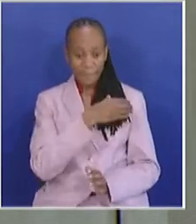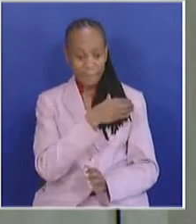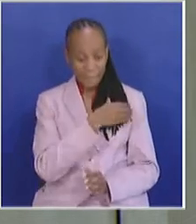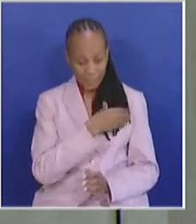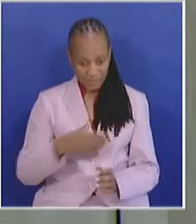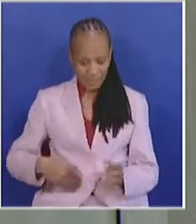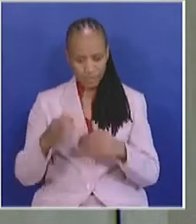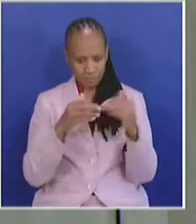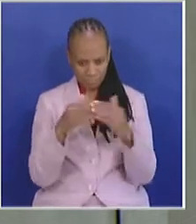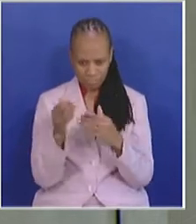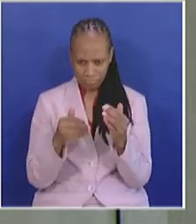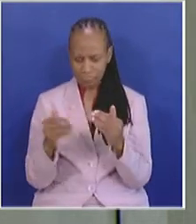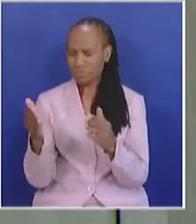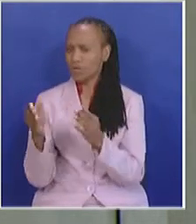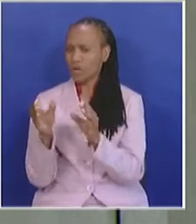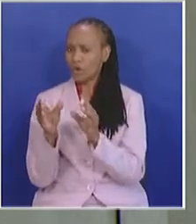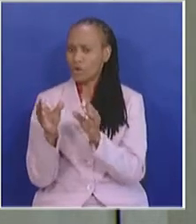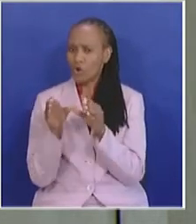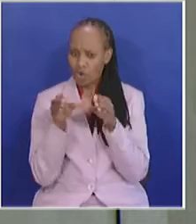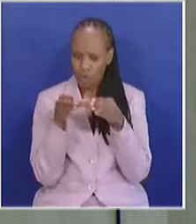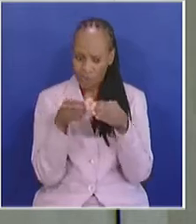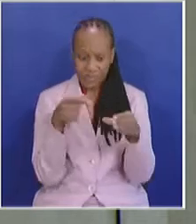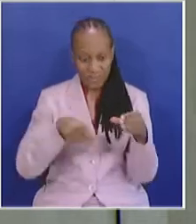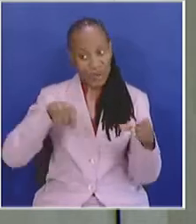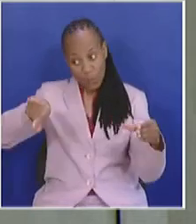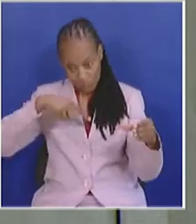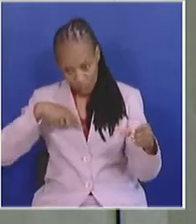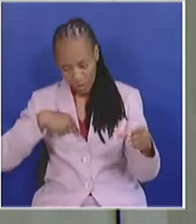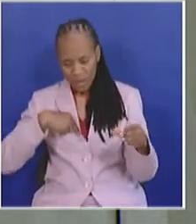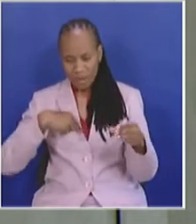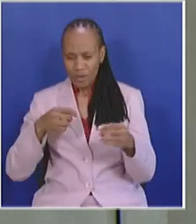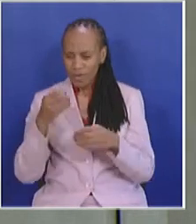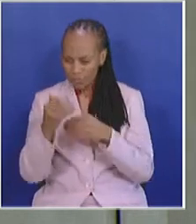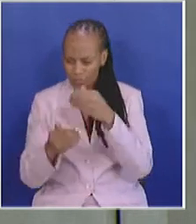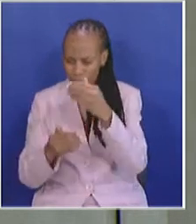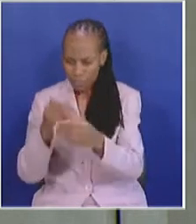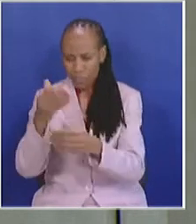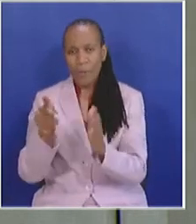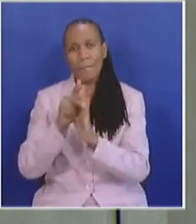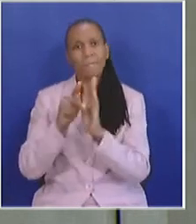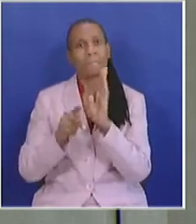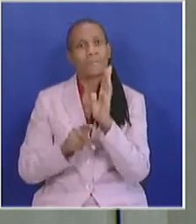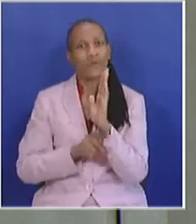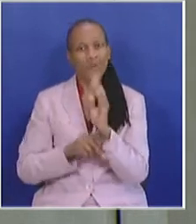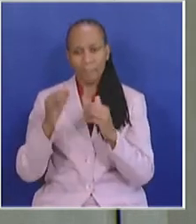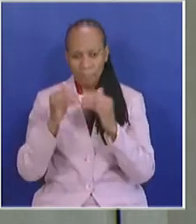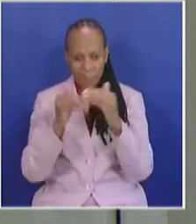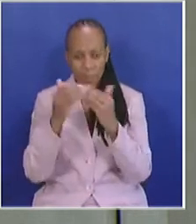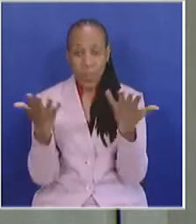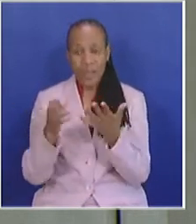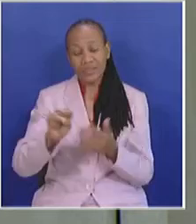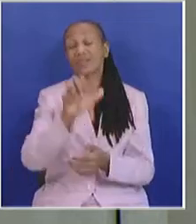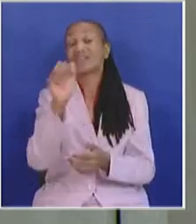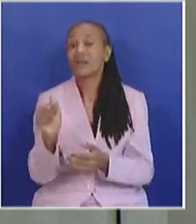Infrastructure Coordinating Commission, honorable members, we are driving the largest infrastructure investment program in South Africa, in the South African